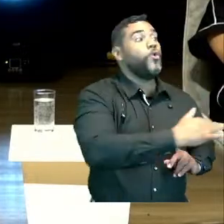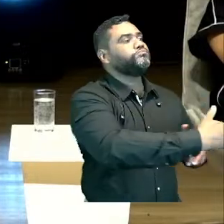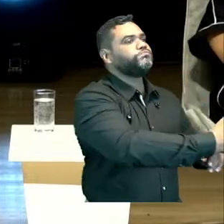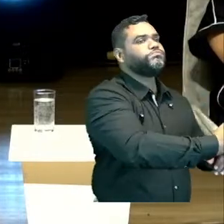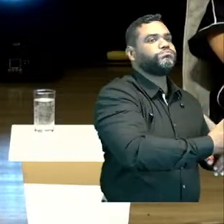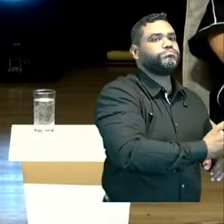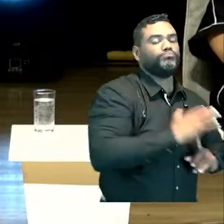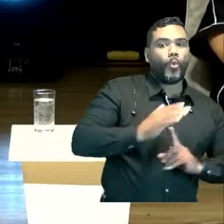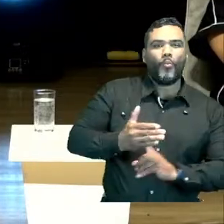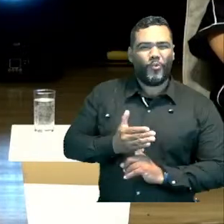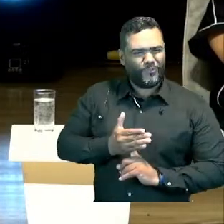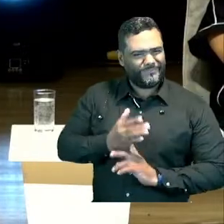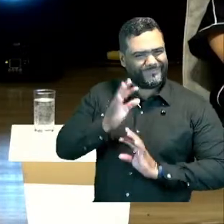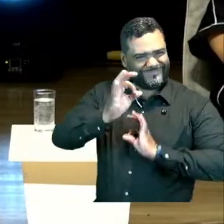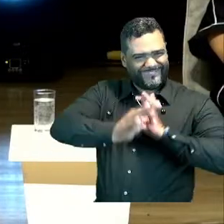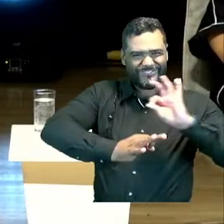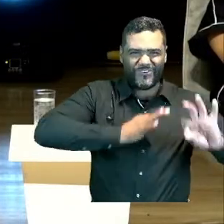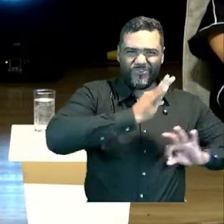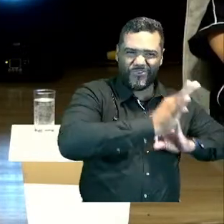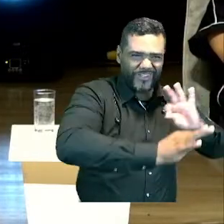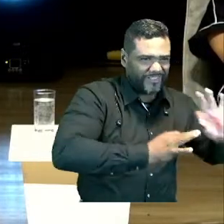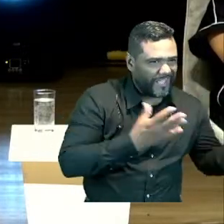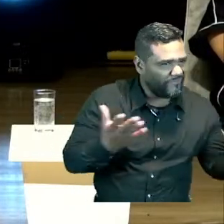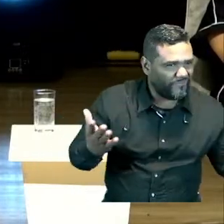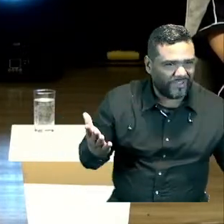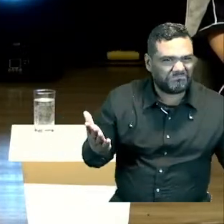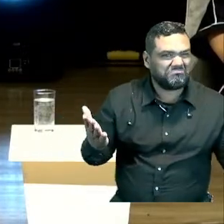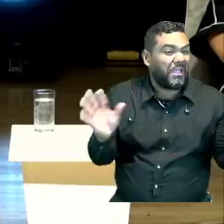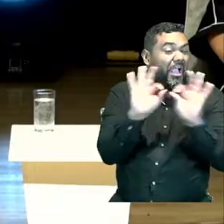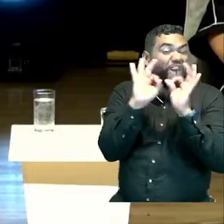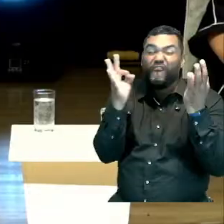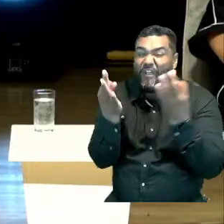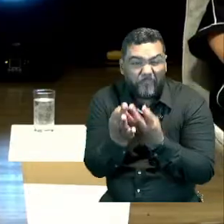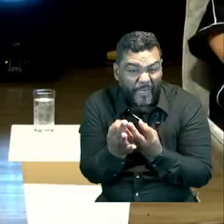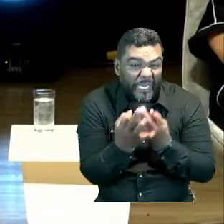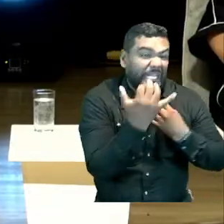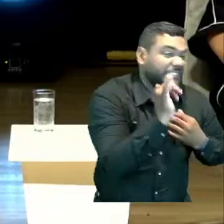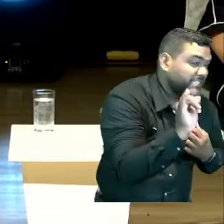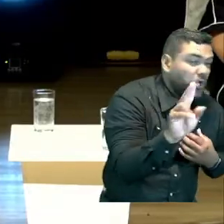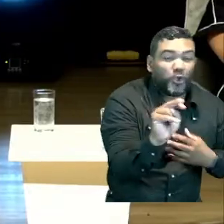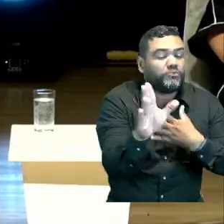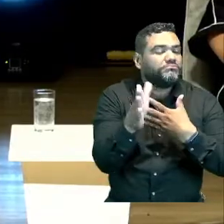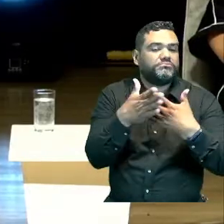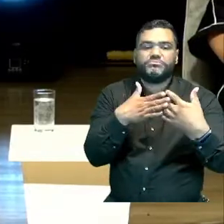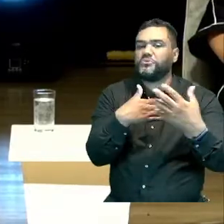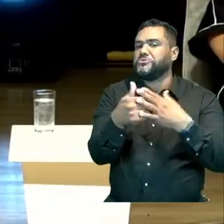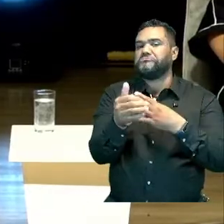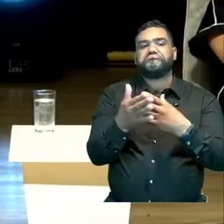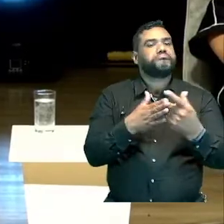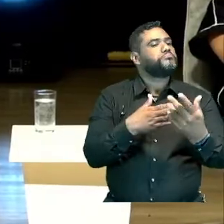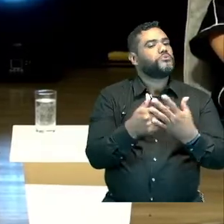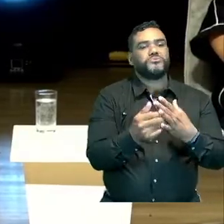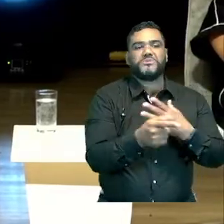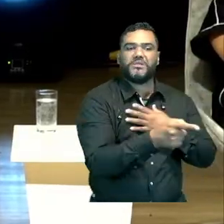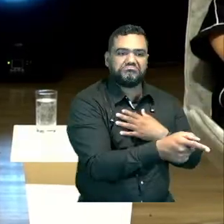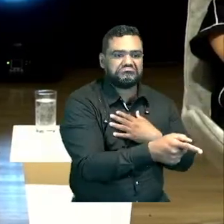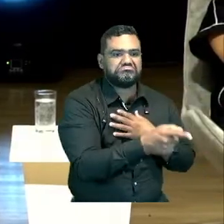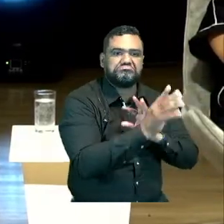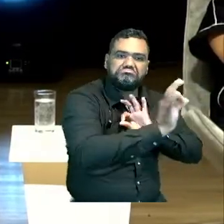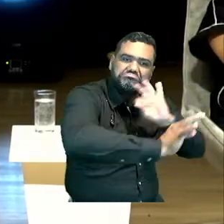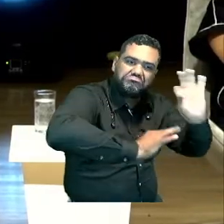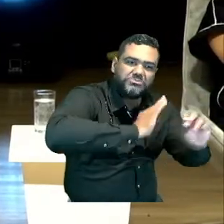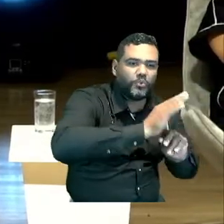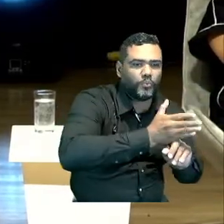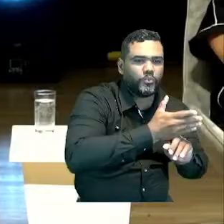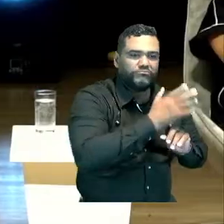an authority figure for any child, whether they were part of their family or their immediate context or